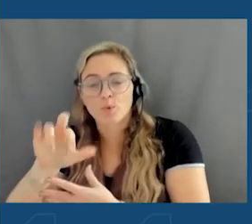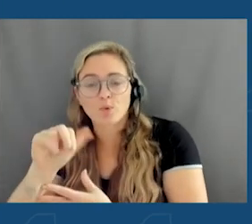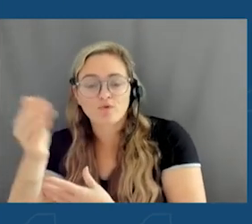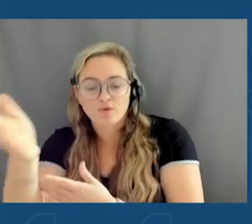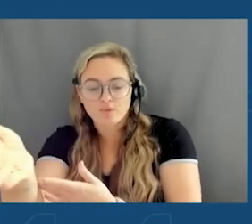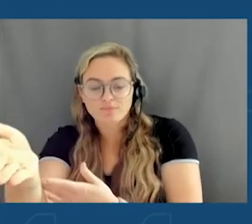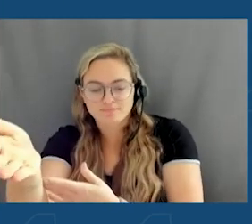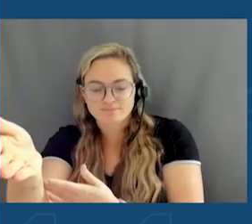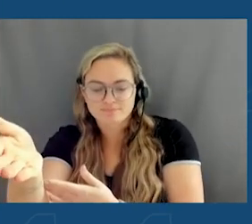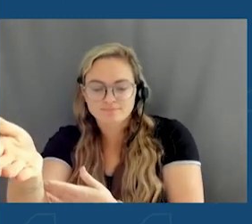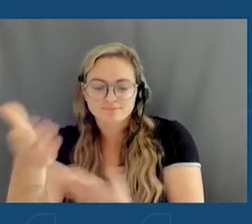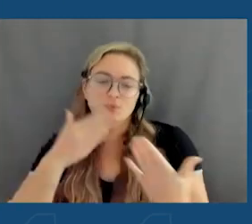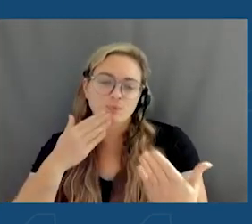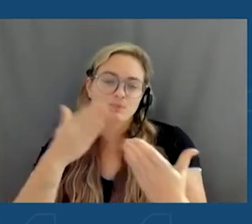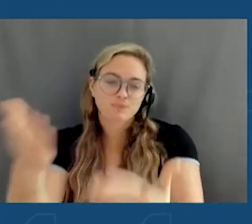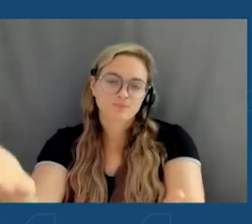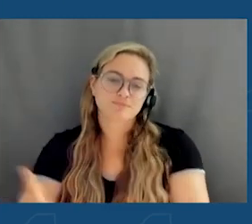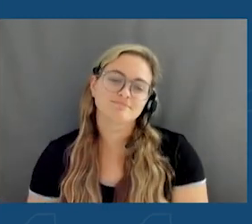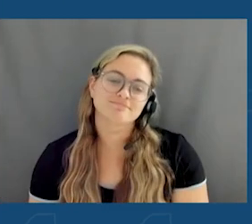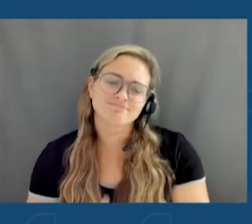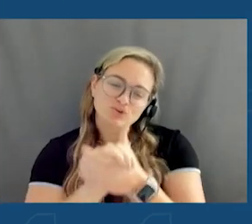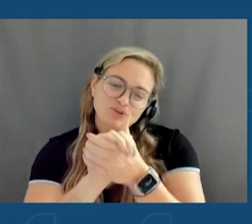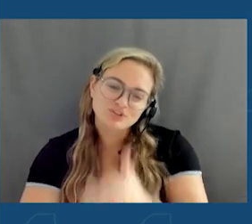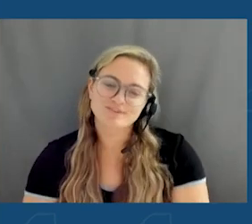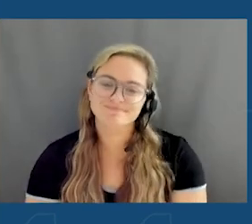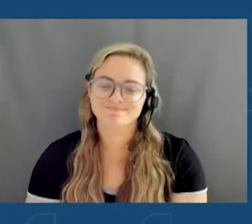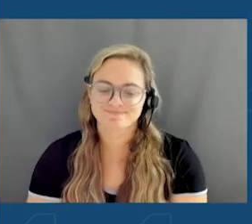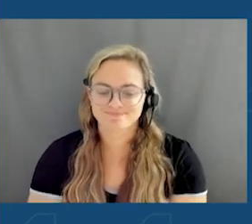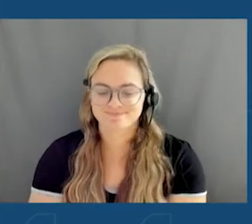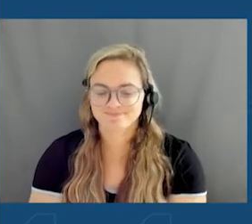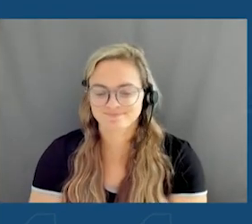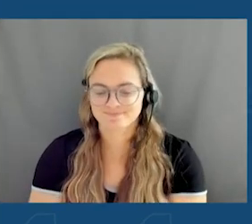Mino Lora. Congratulations.